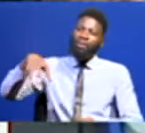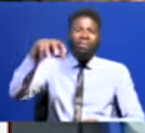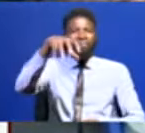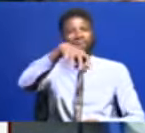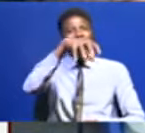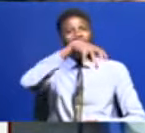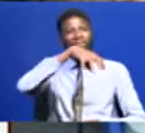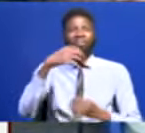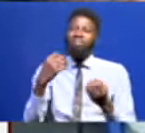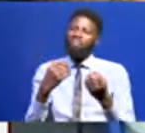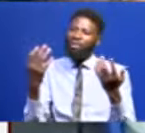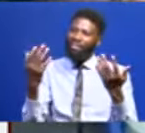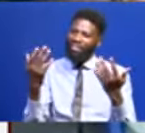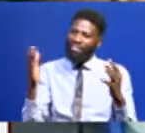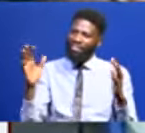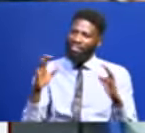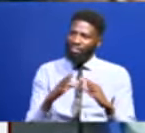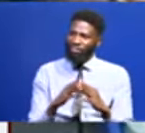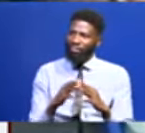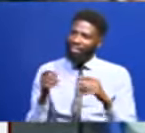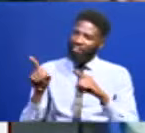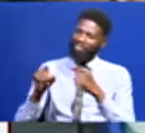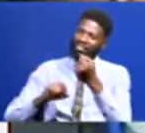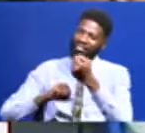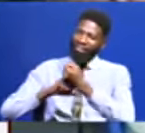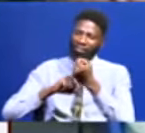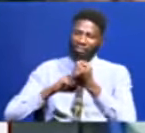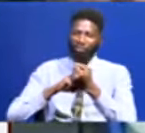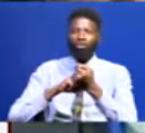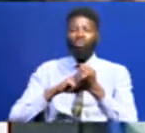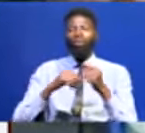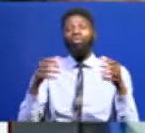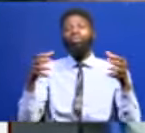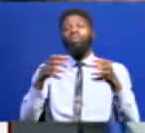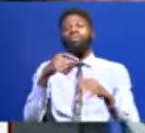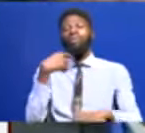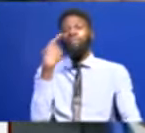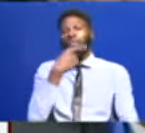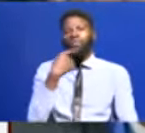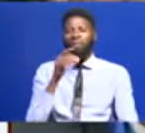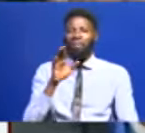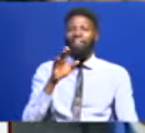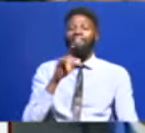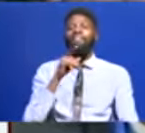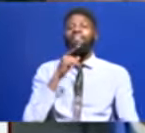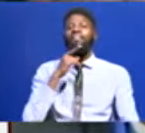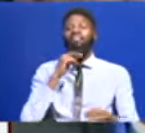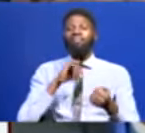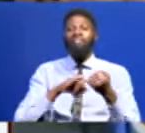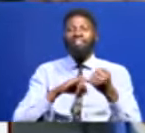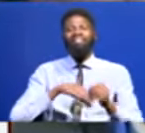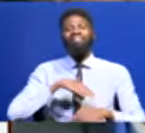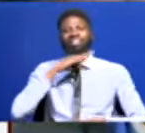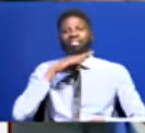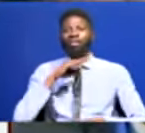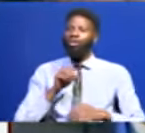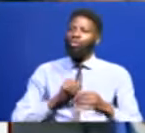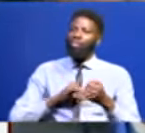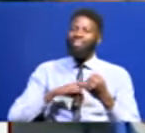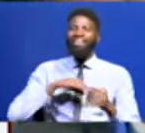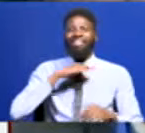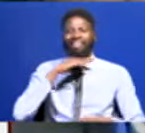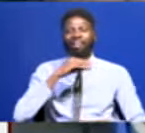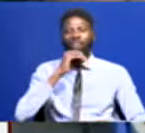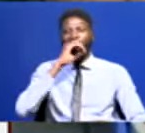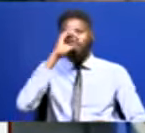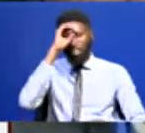also supported widows and orphans in her cause of evangelism. As a church of the